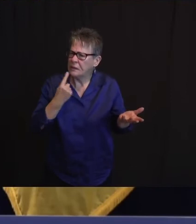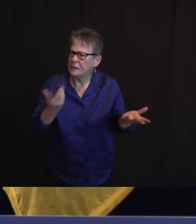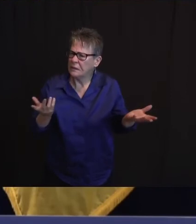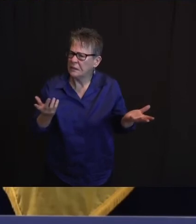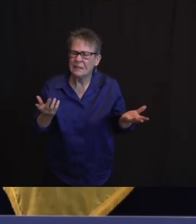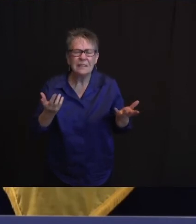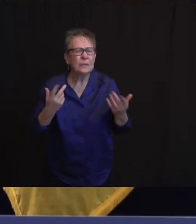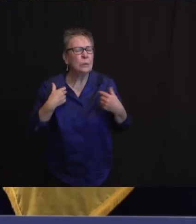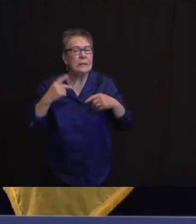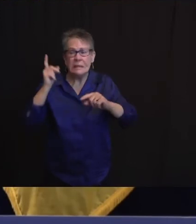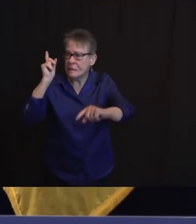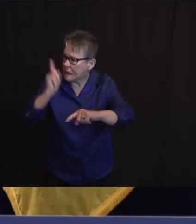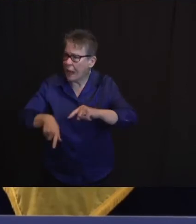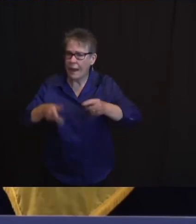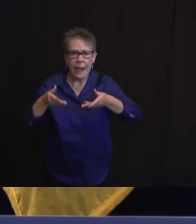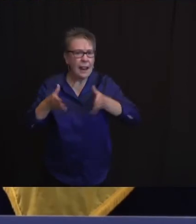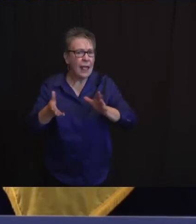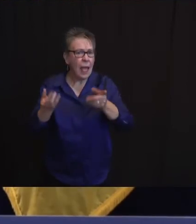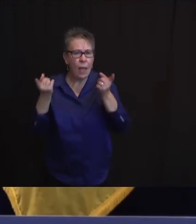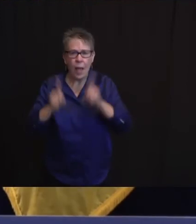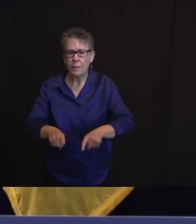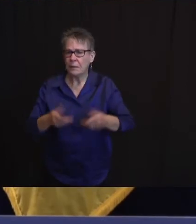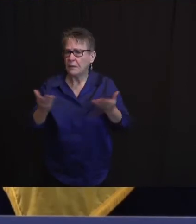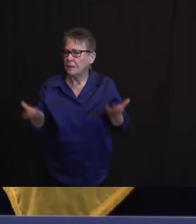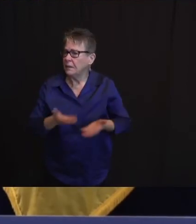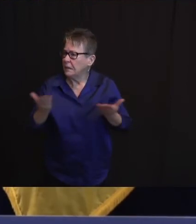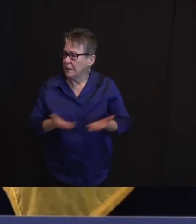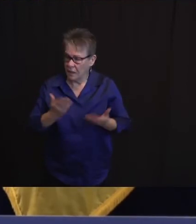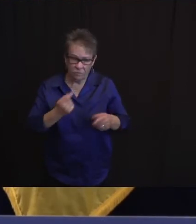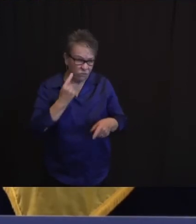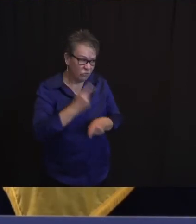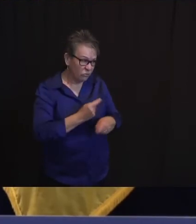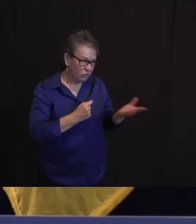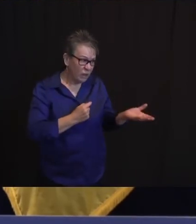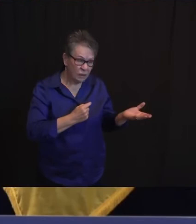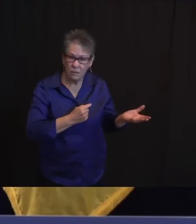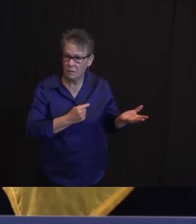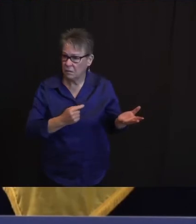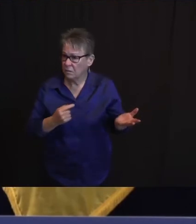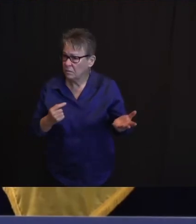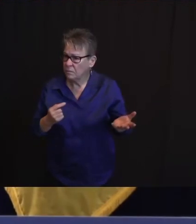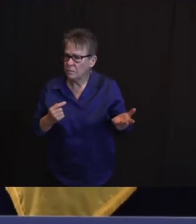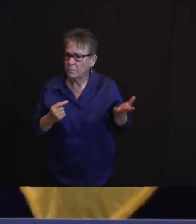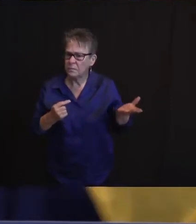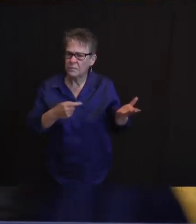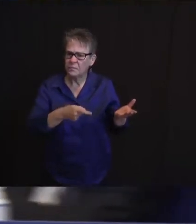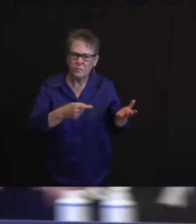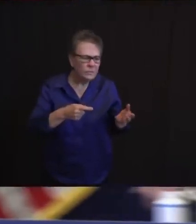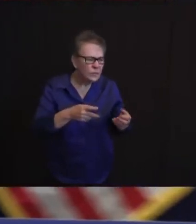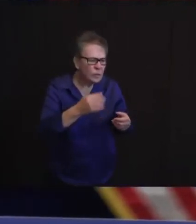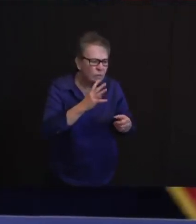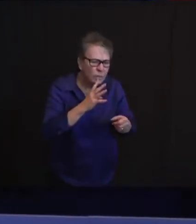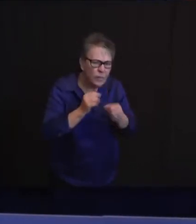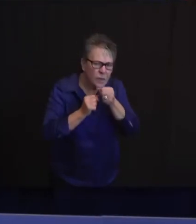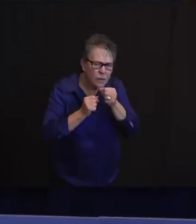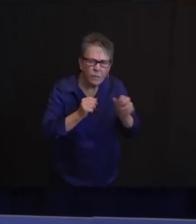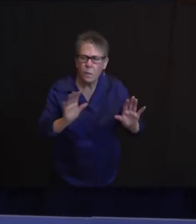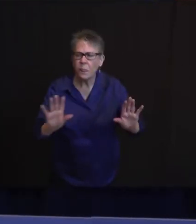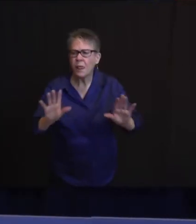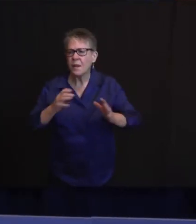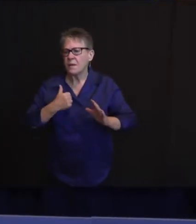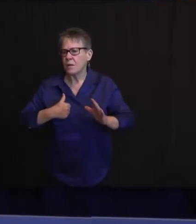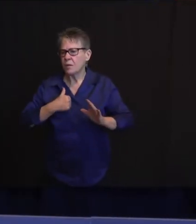by. Is that a fair? 14 days. You may want to, do you want to? Yeah. Yeah,